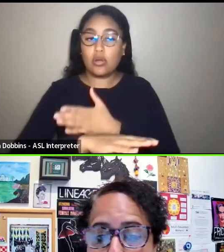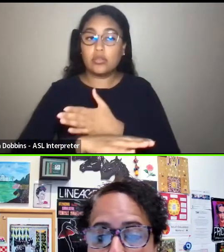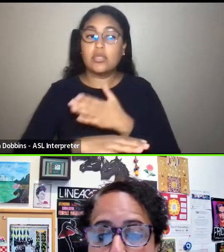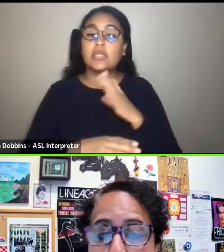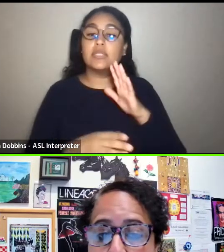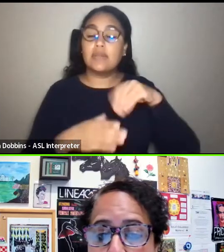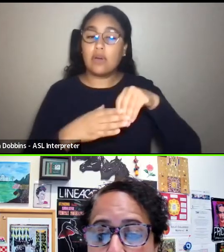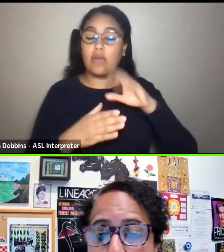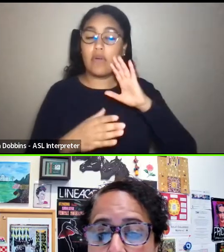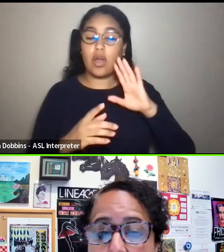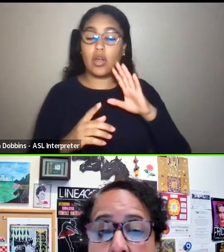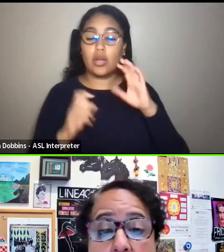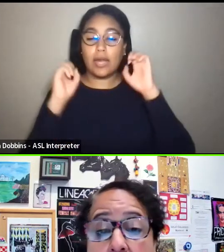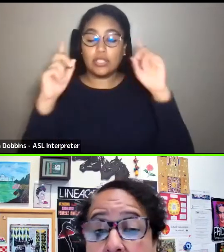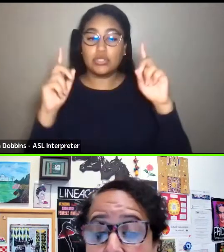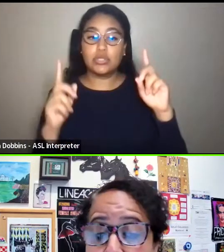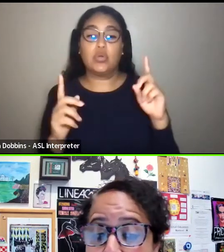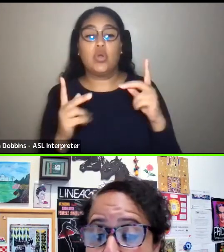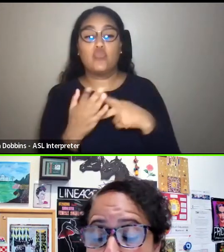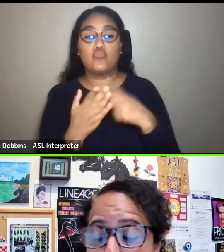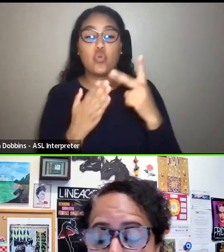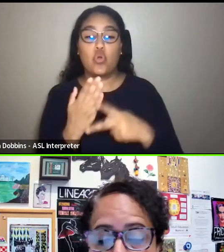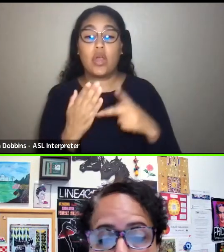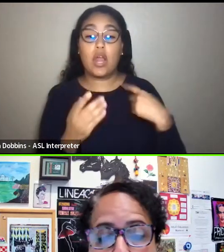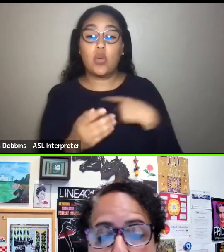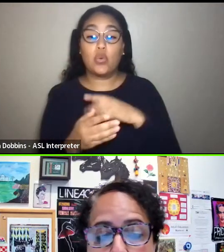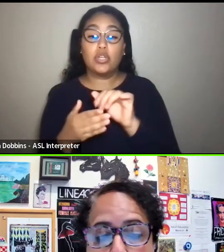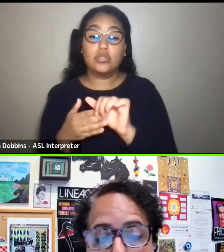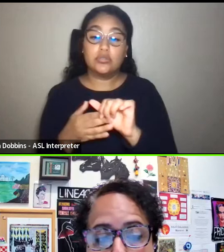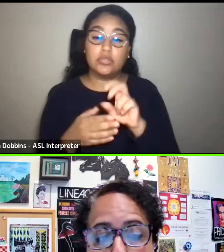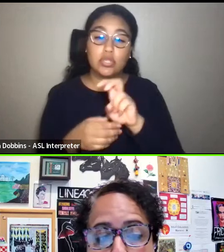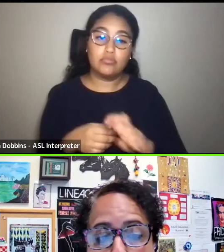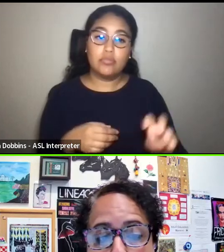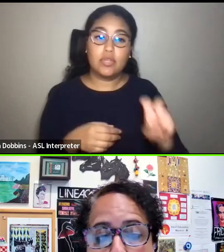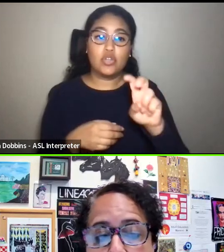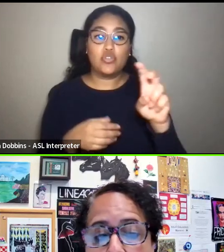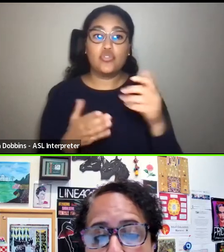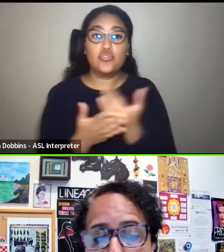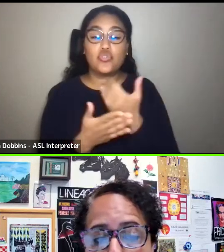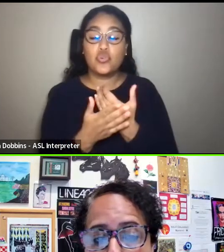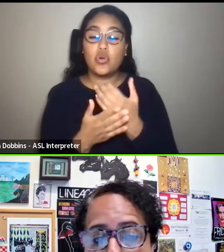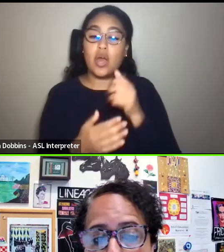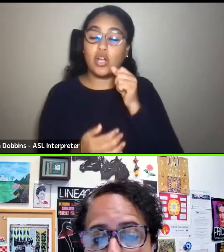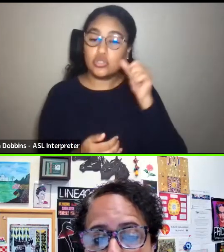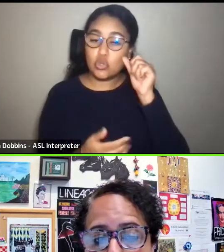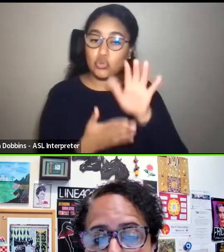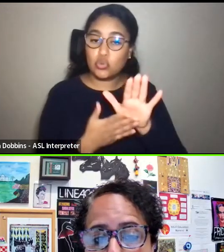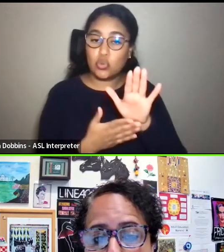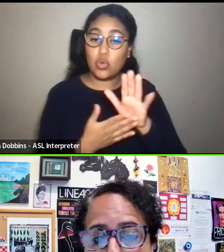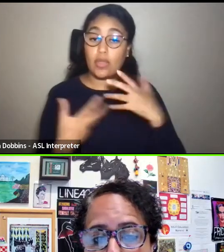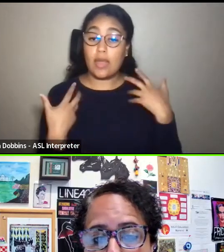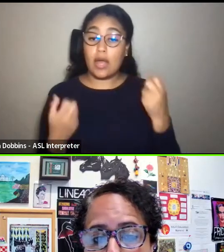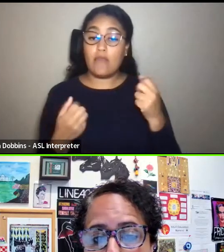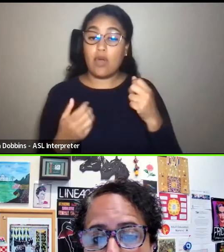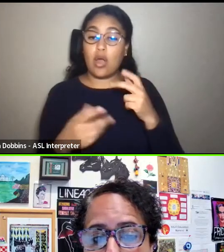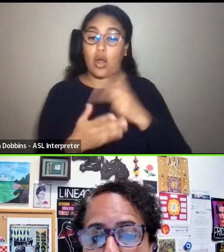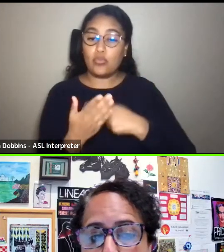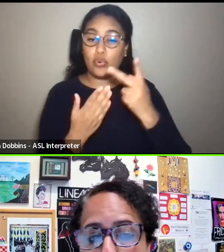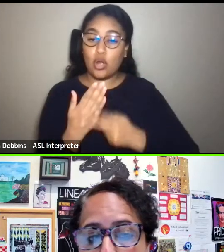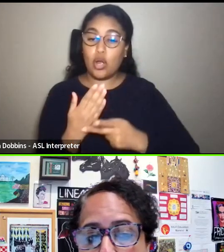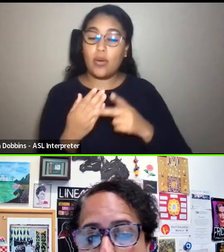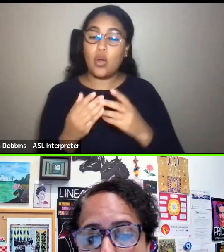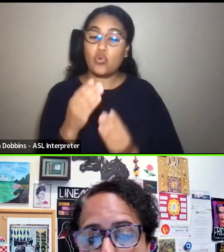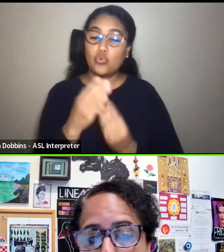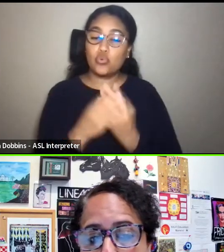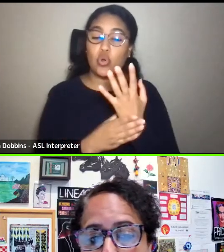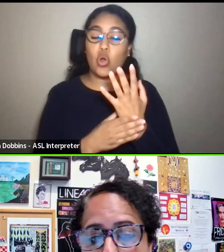educational programs as we navigate another dynamic semester at the adult school. The health of our programs continue to flourish and grow,